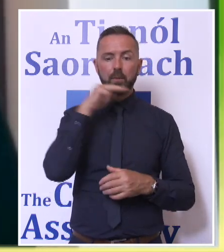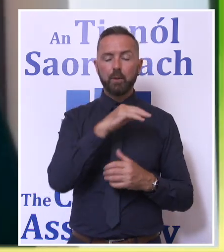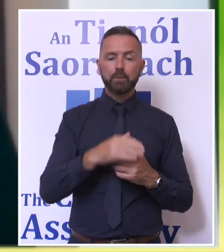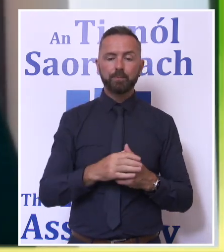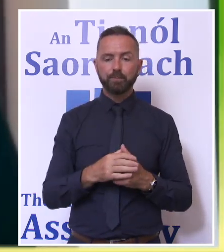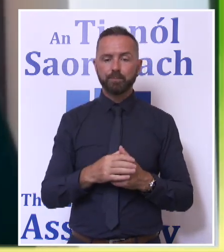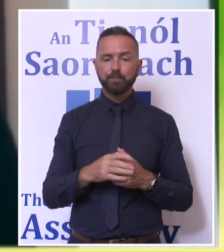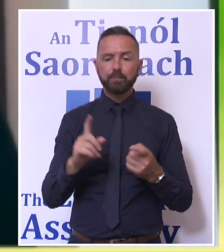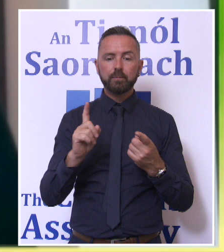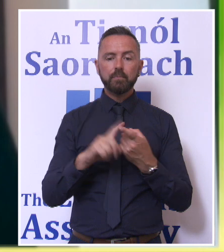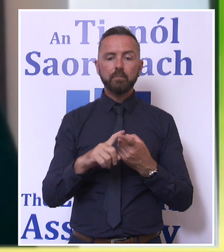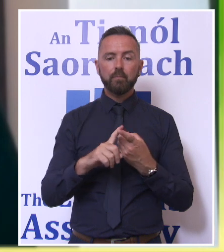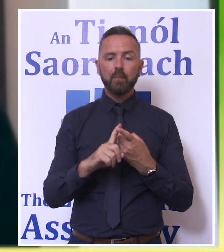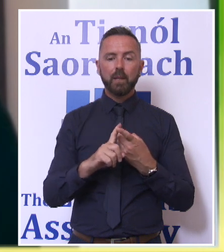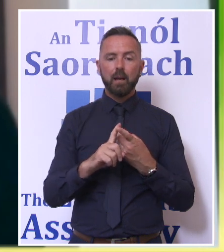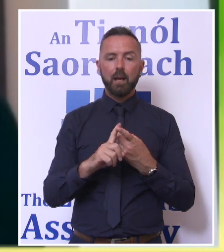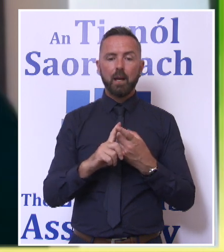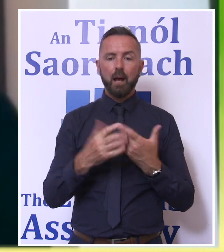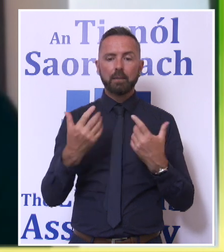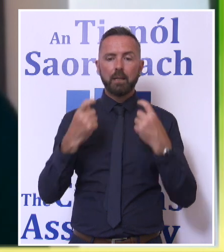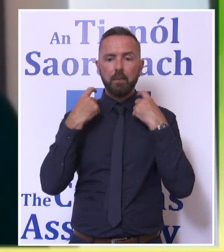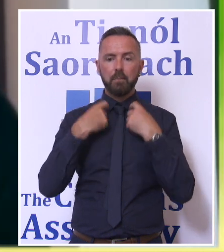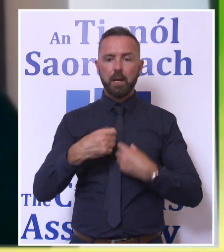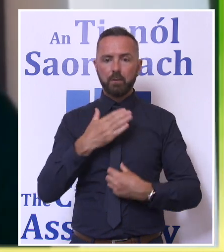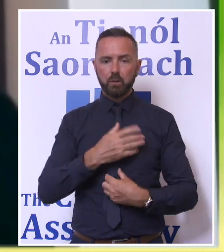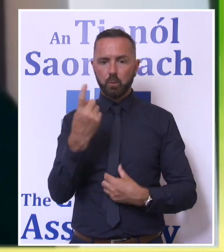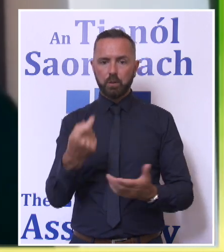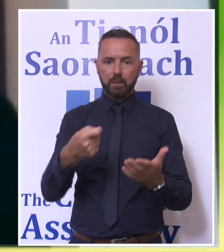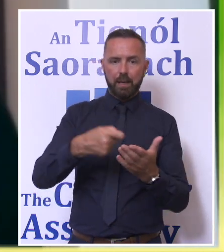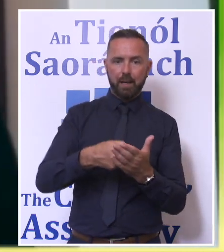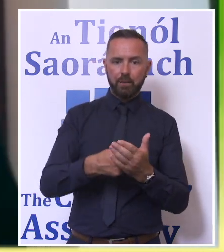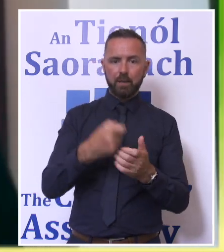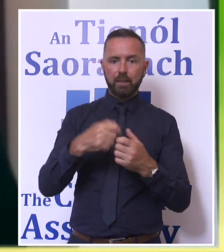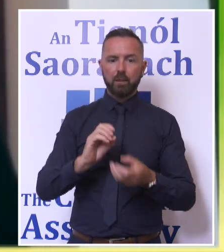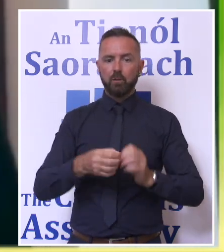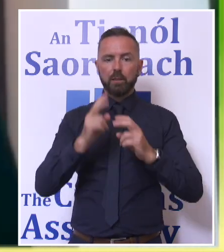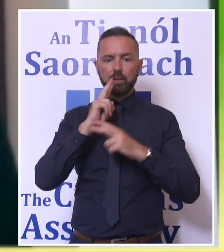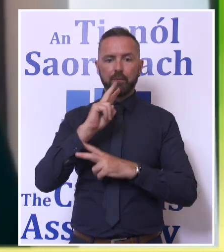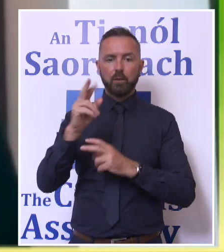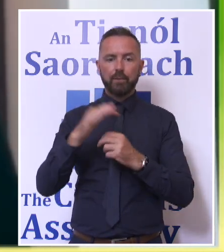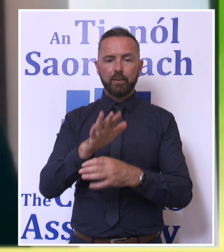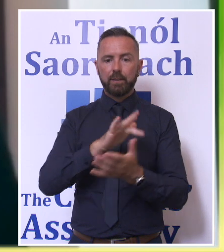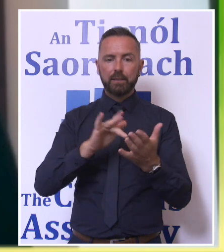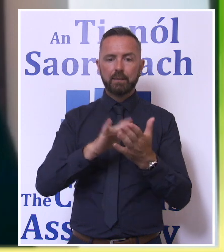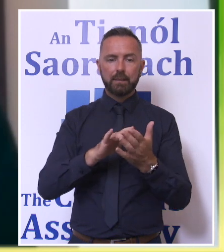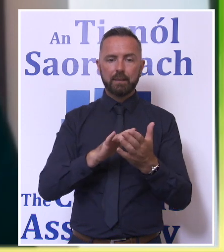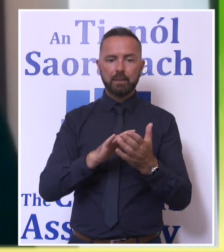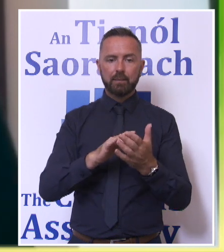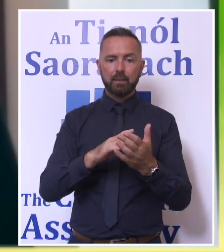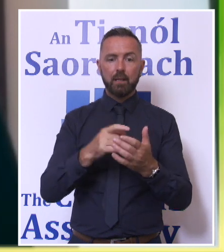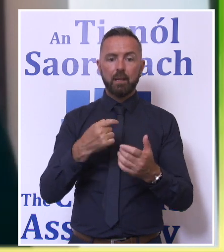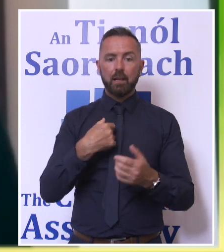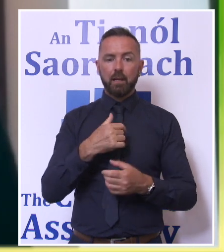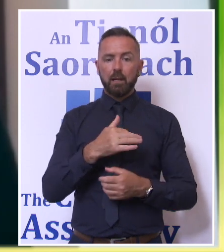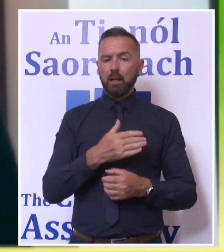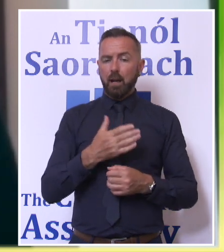And then the mayor is just a one addition, if you like, that creates the voice for the city region. I'll finish, Jim, if I